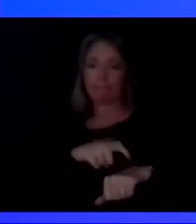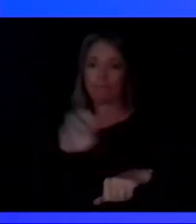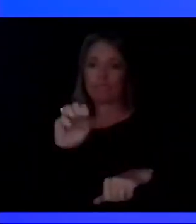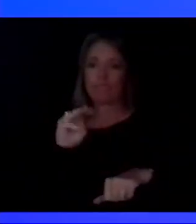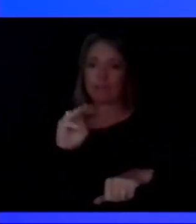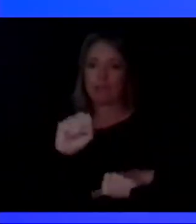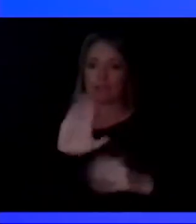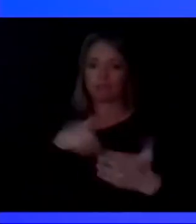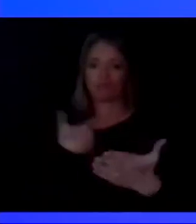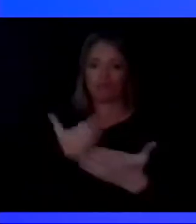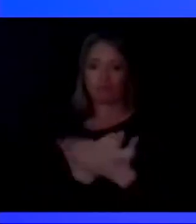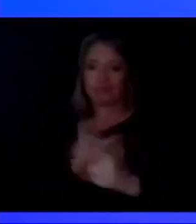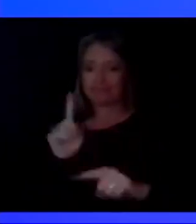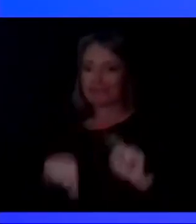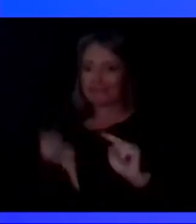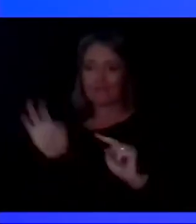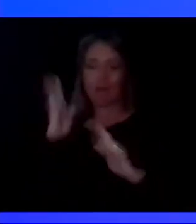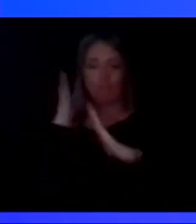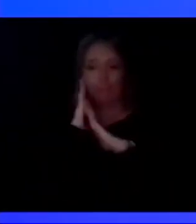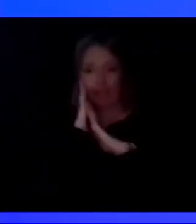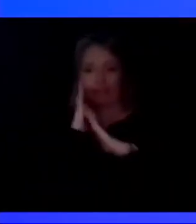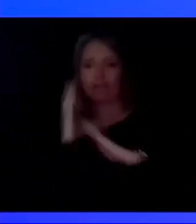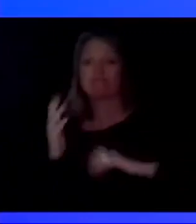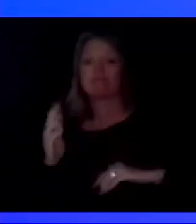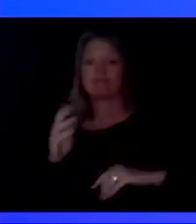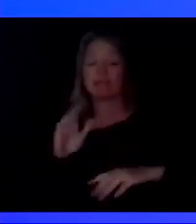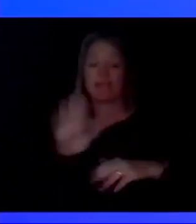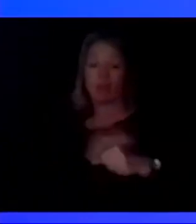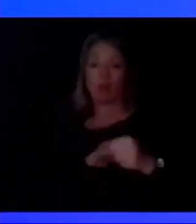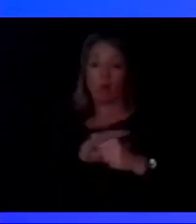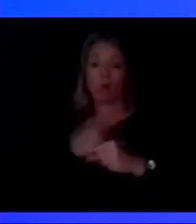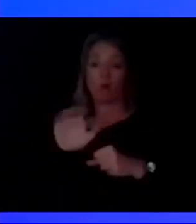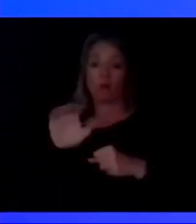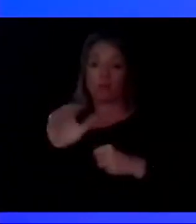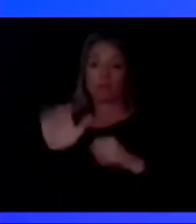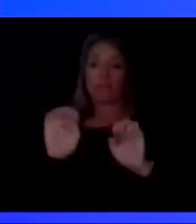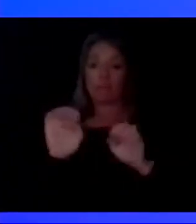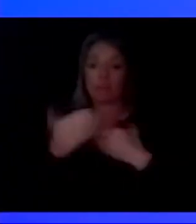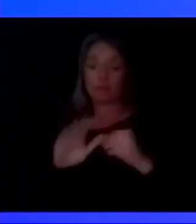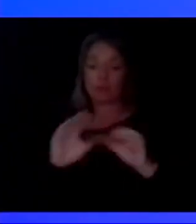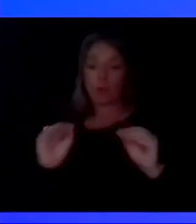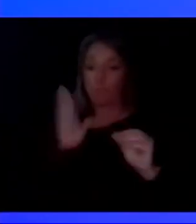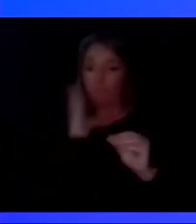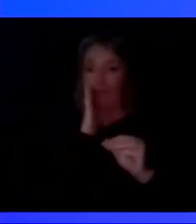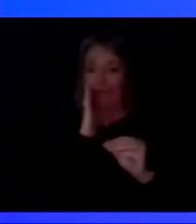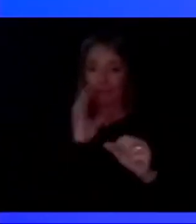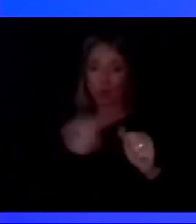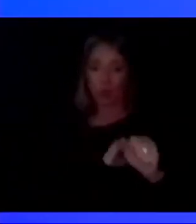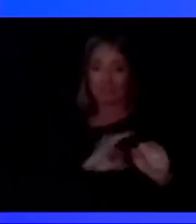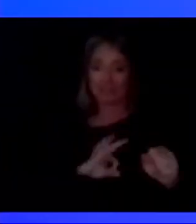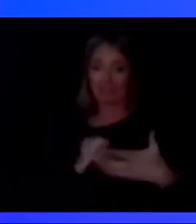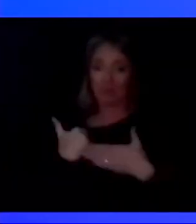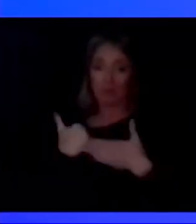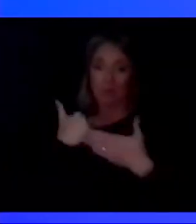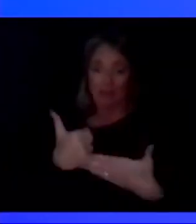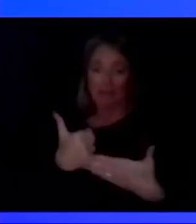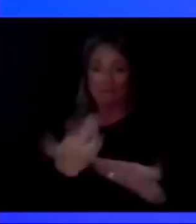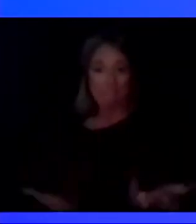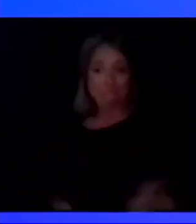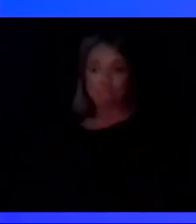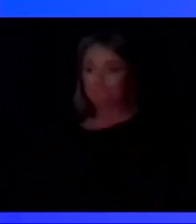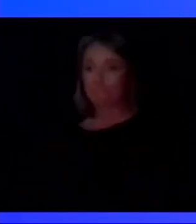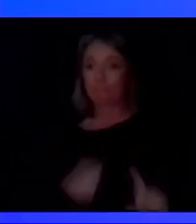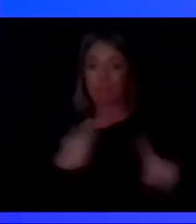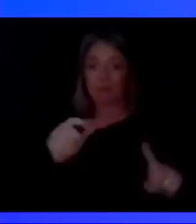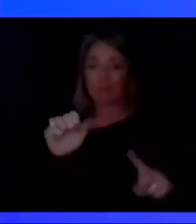bed in a local ED because there's no physical bed space or staff to care for that patient and do the transition from the paramedic to the